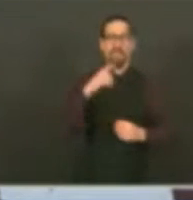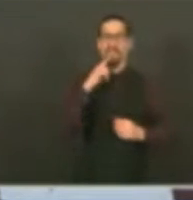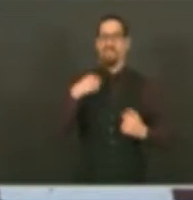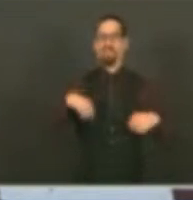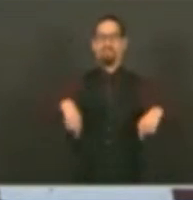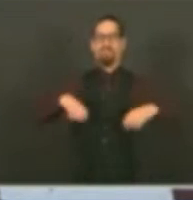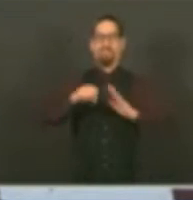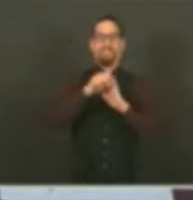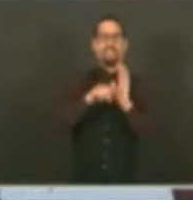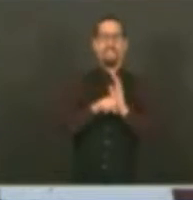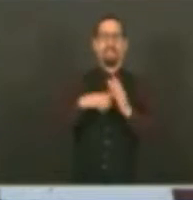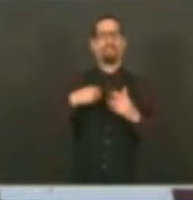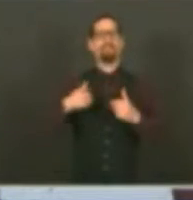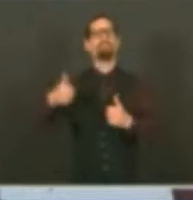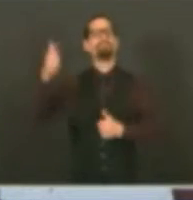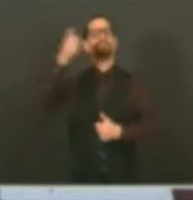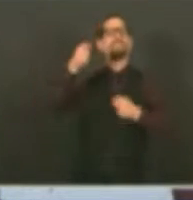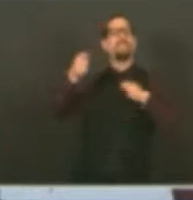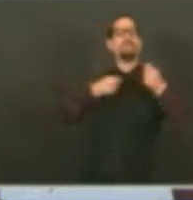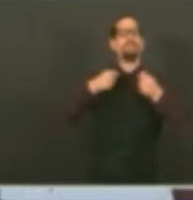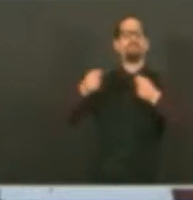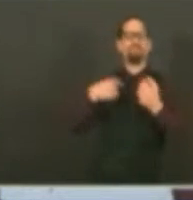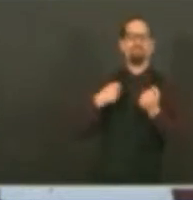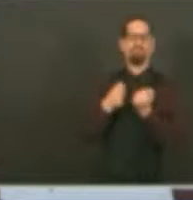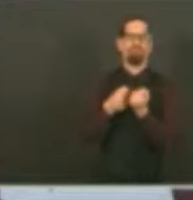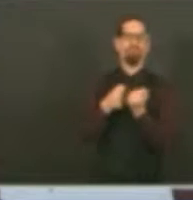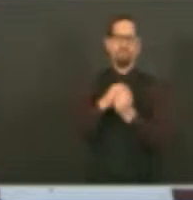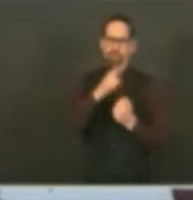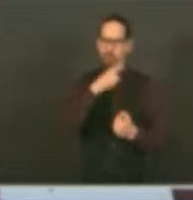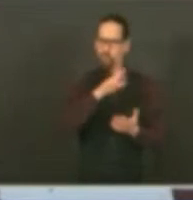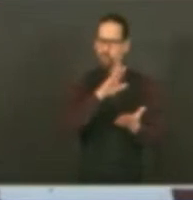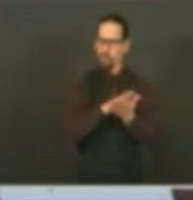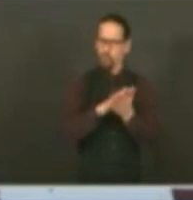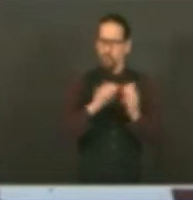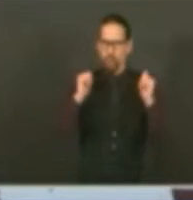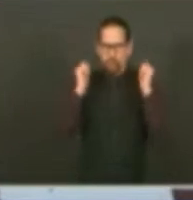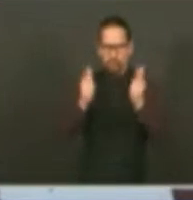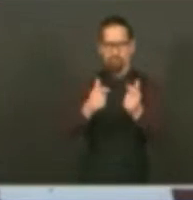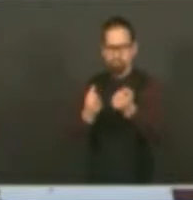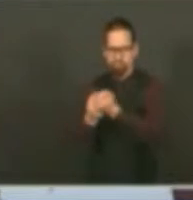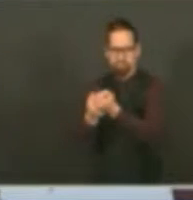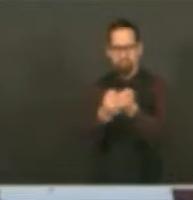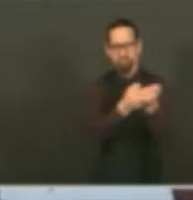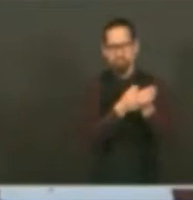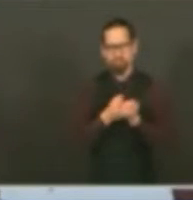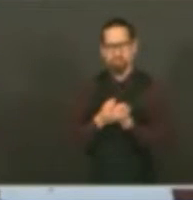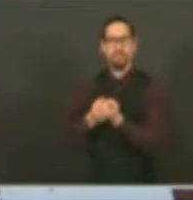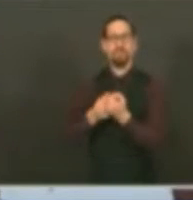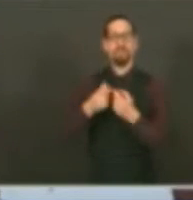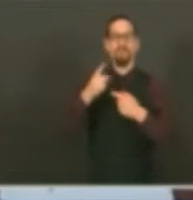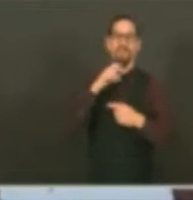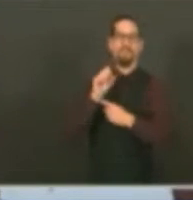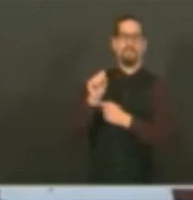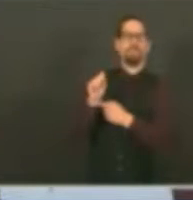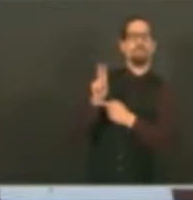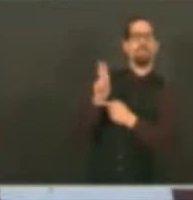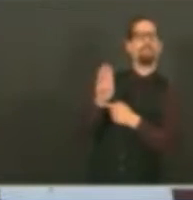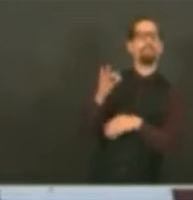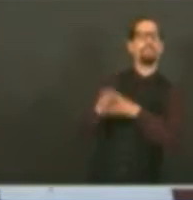support our schools. With substitutes, I have asked Rhode Island to help be substitutes. And we have an